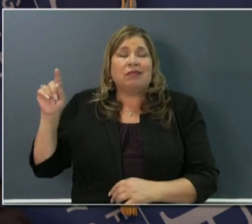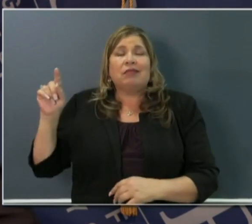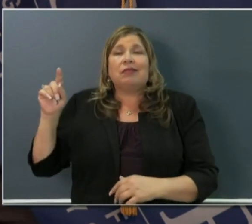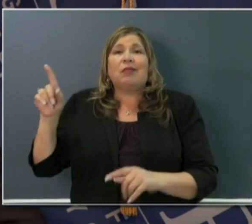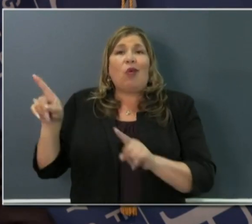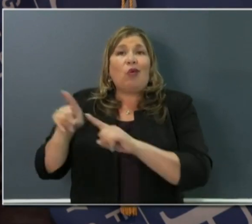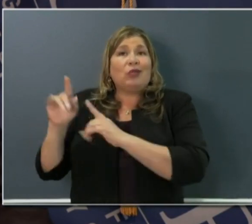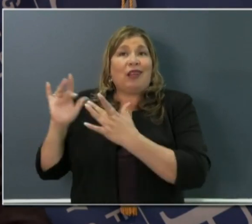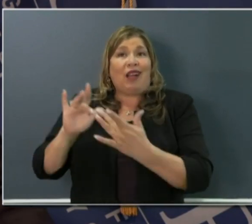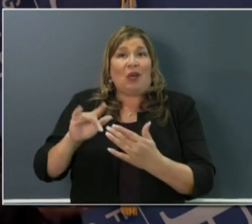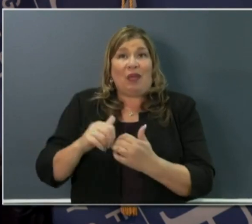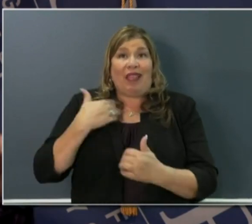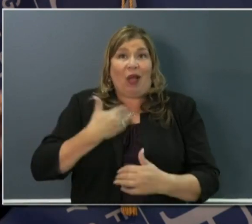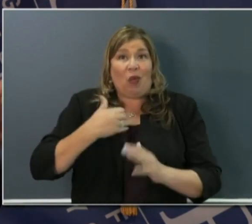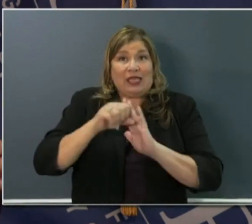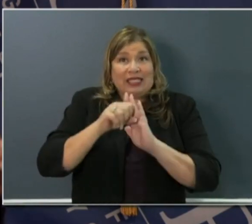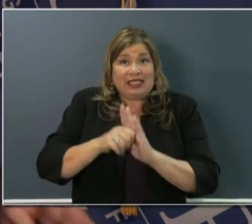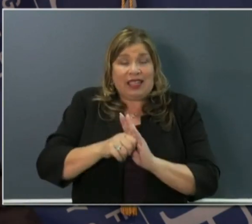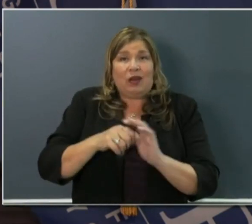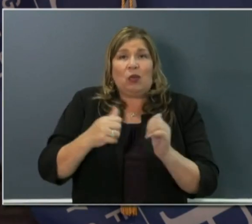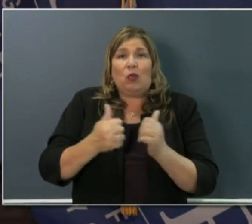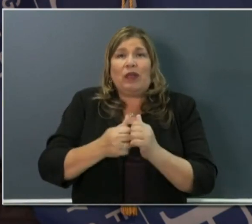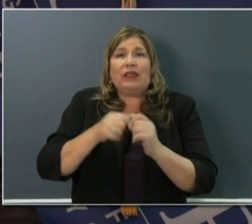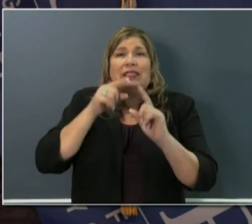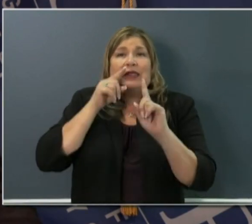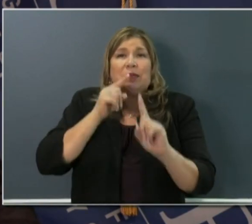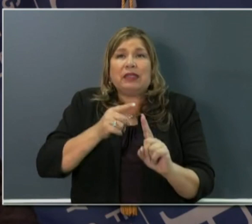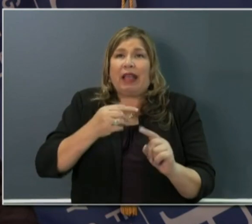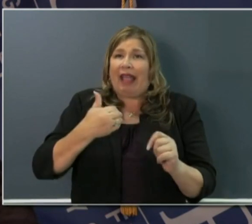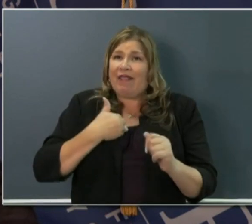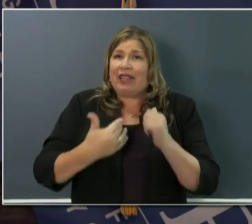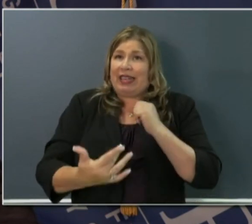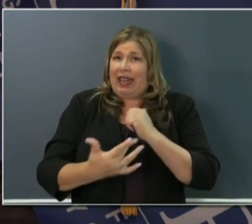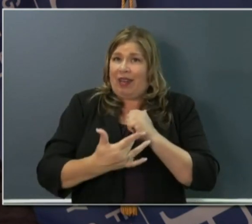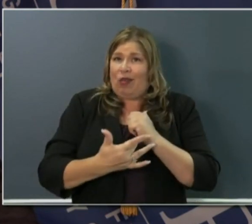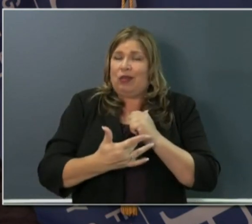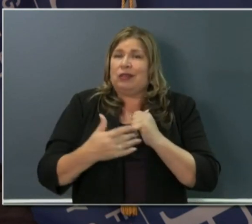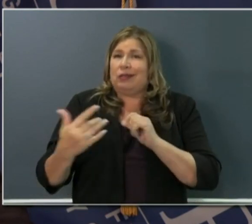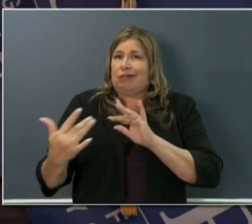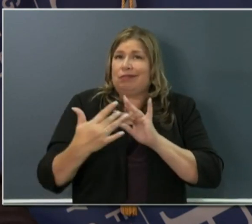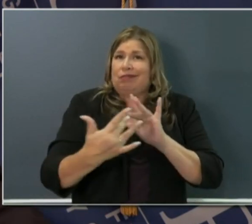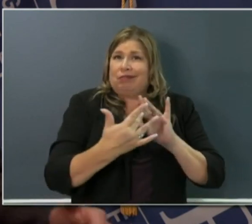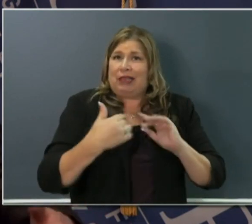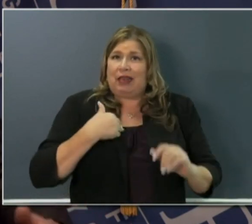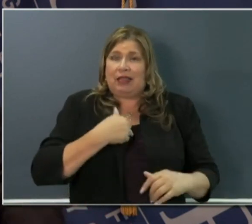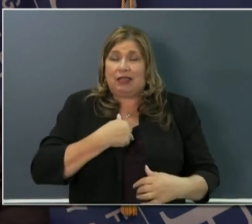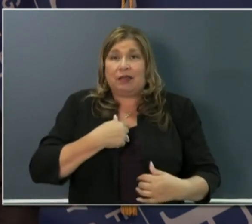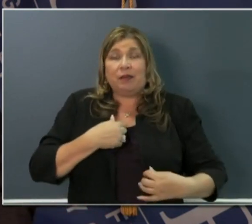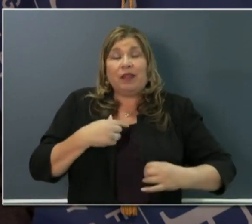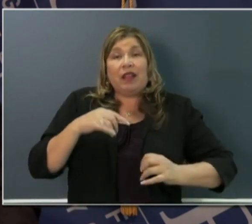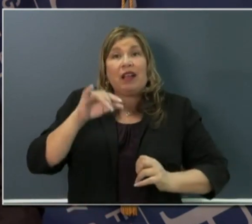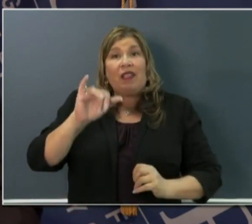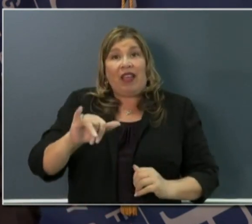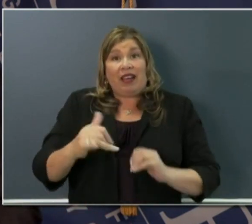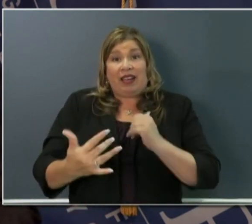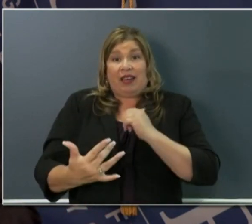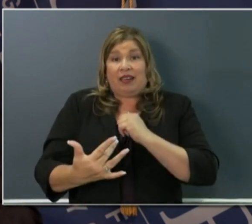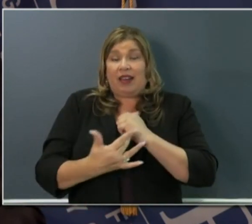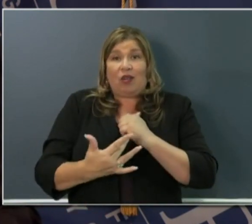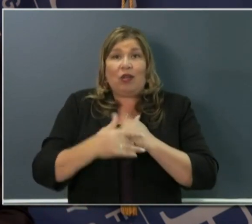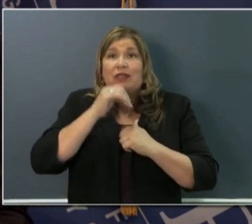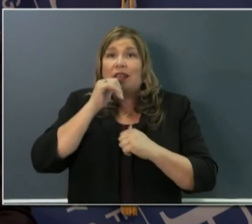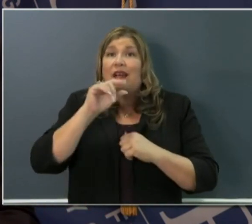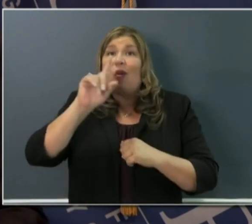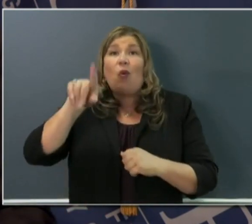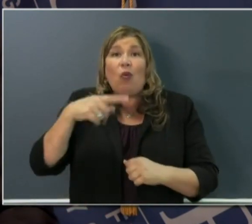like ours with very specific technologies. I should extend, those technologies aren't only swab-based,